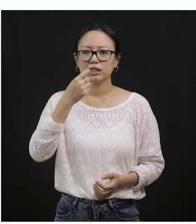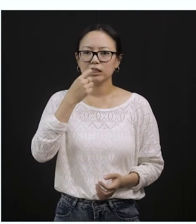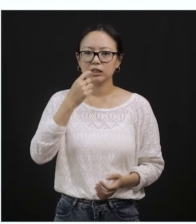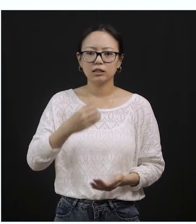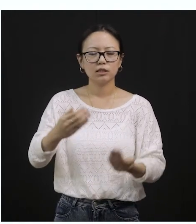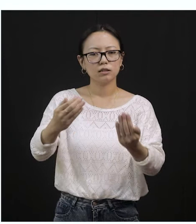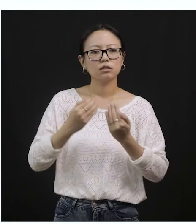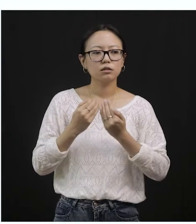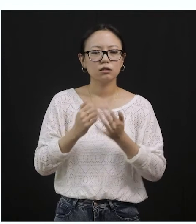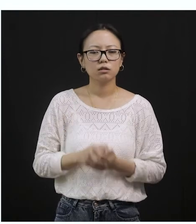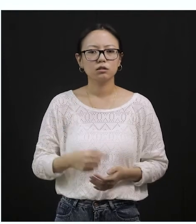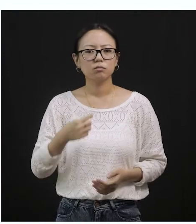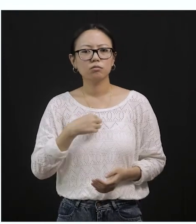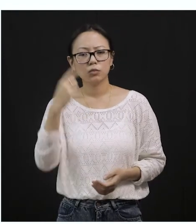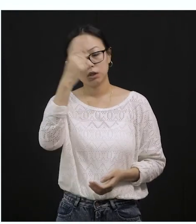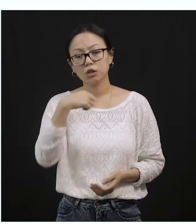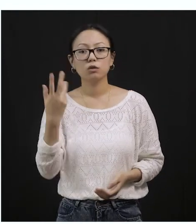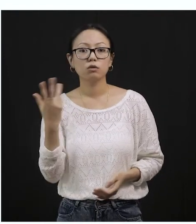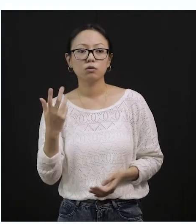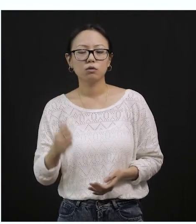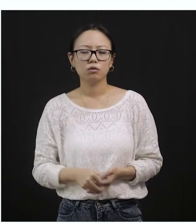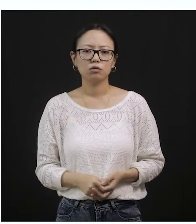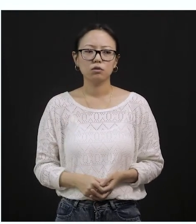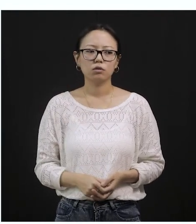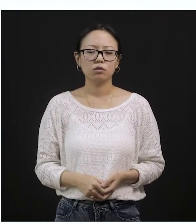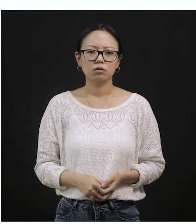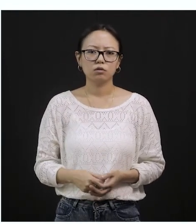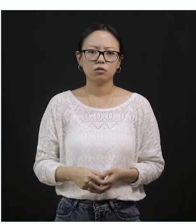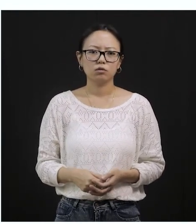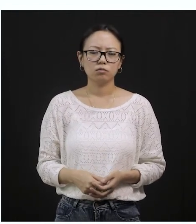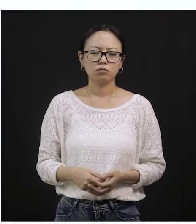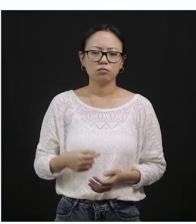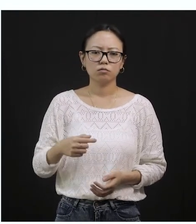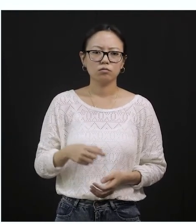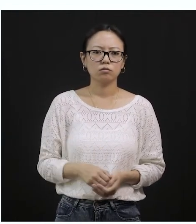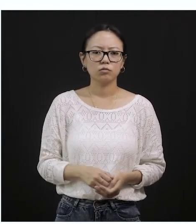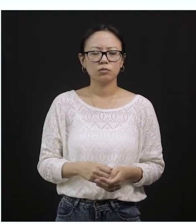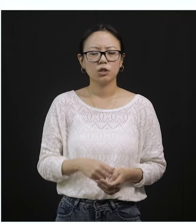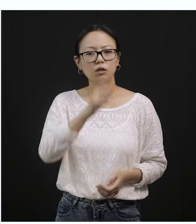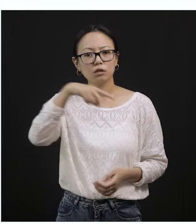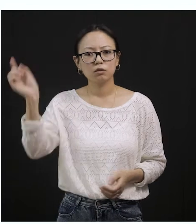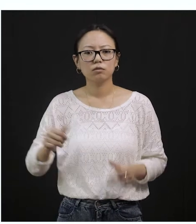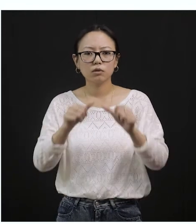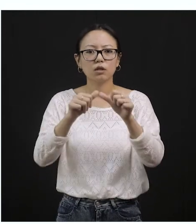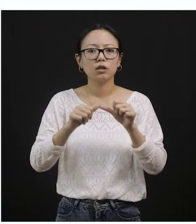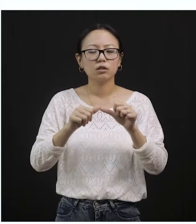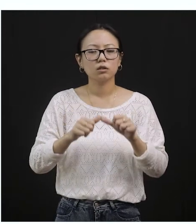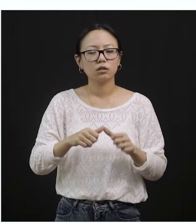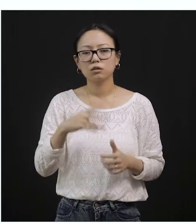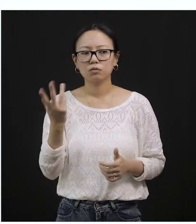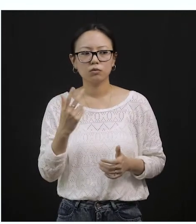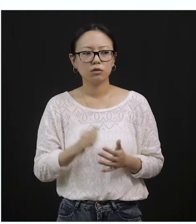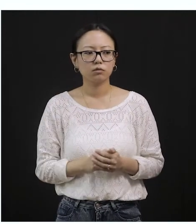know, so the answer is, I am a waiter. Is that the correct answer? I am a